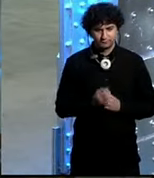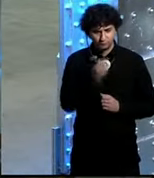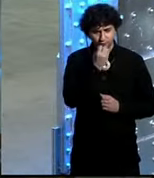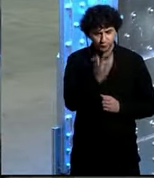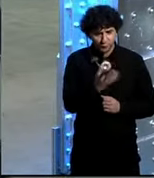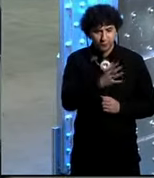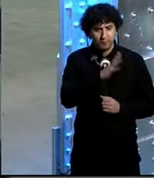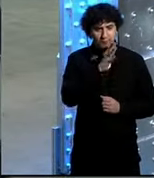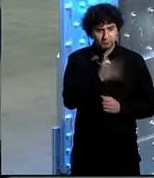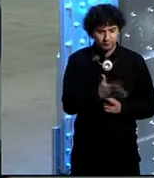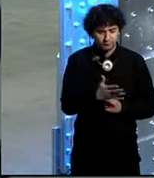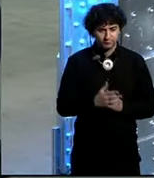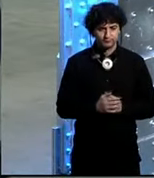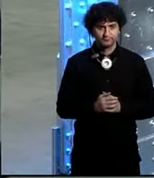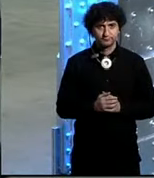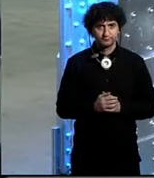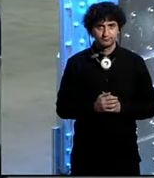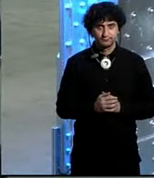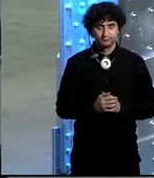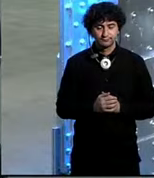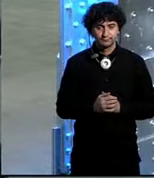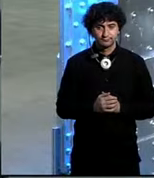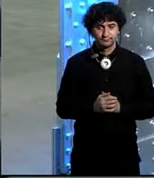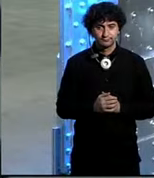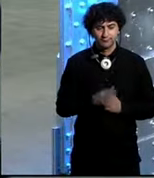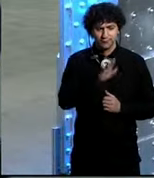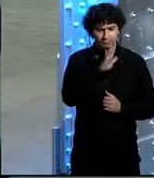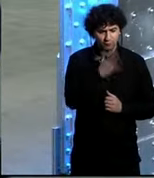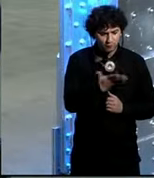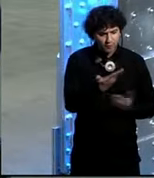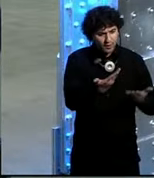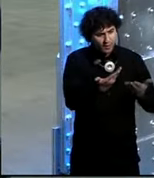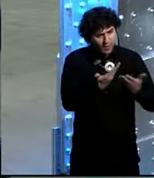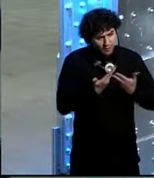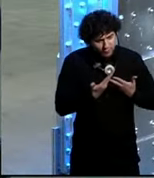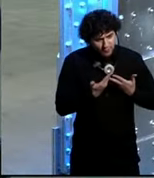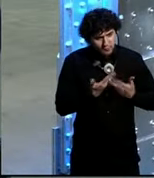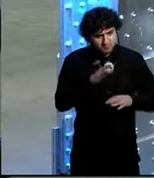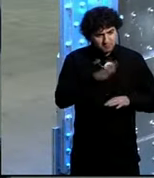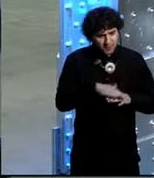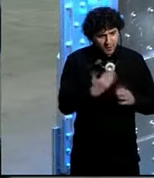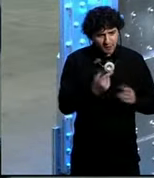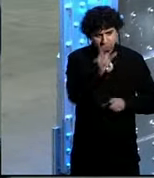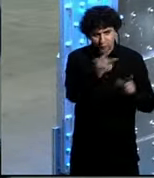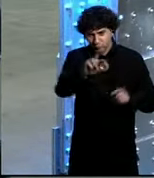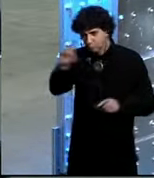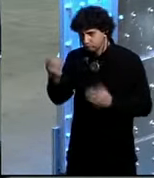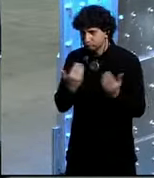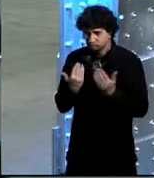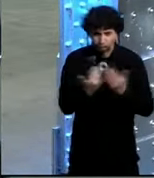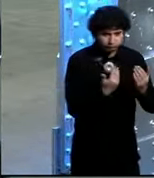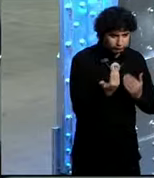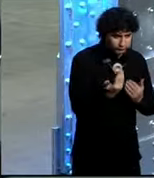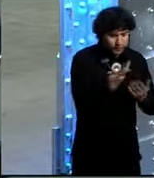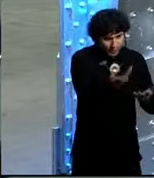helps create stuff, and it helps produce stuff, and it helps me talking with other people who can help us achieve what we want to achieve.